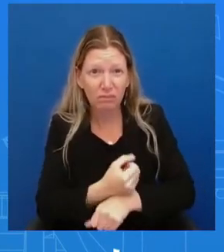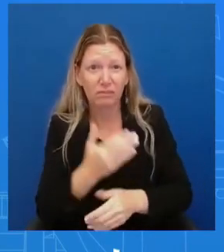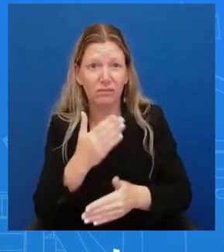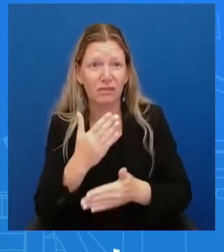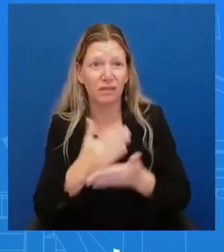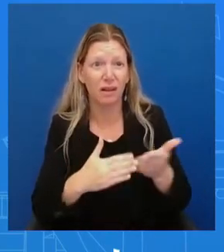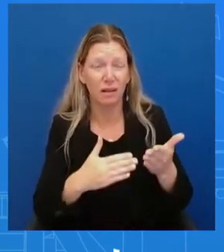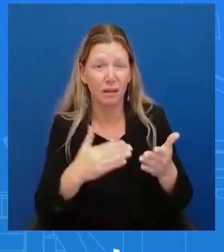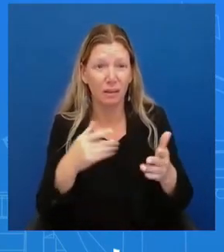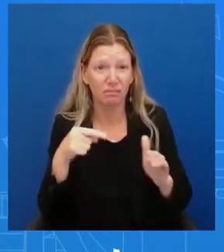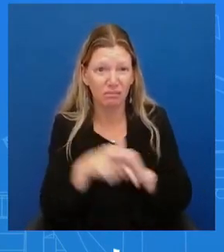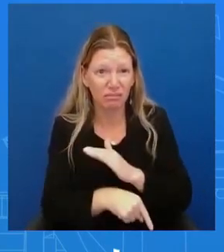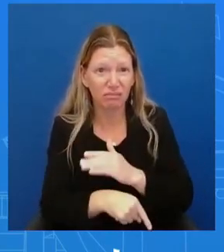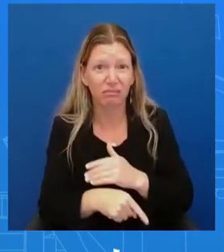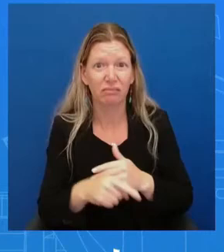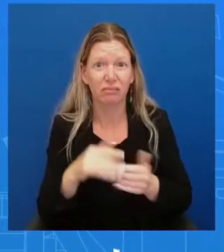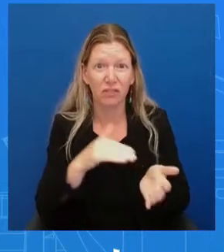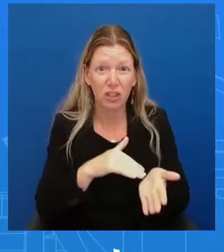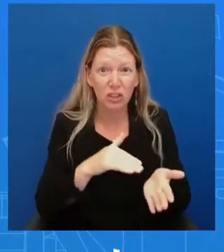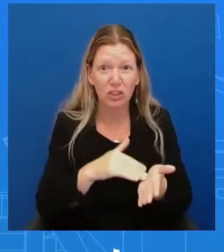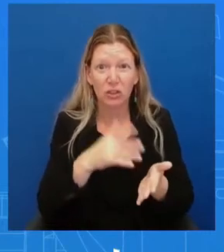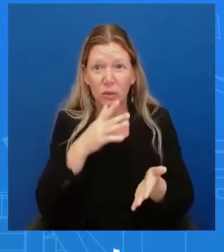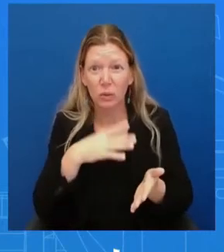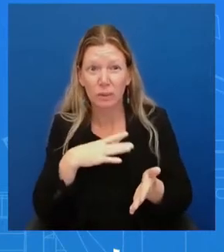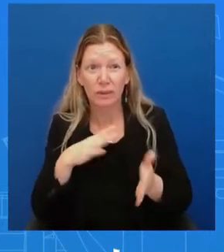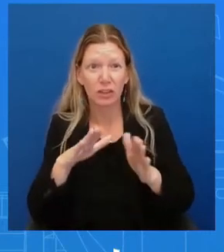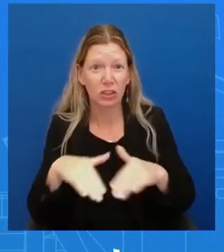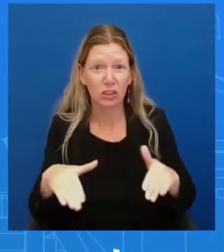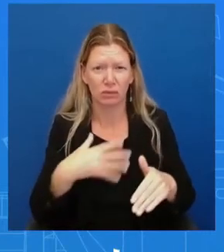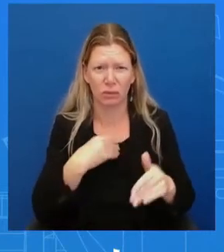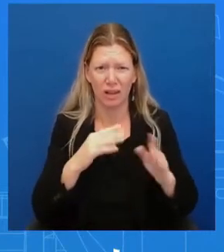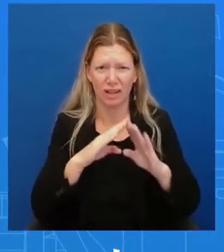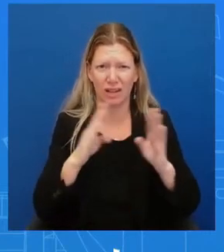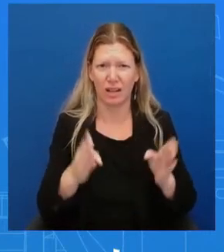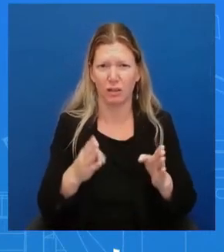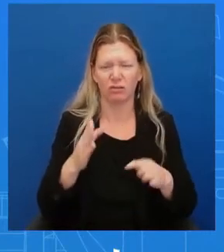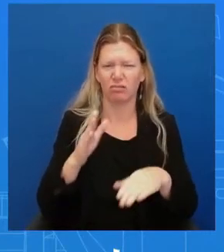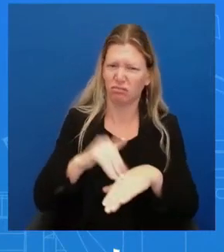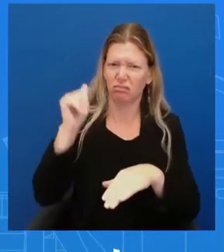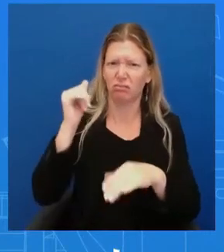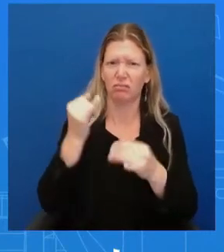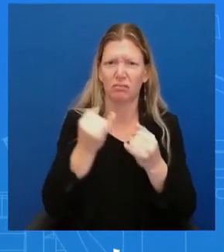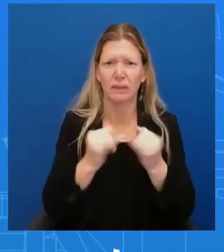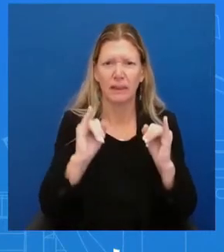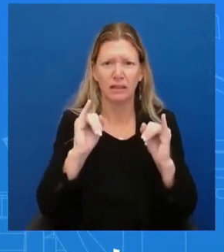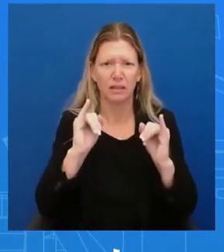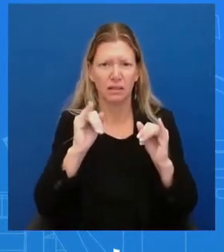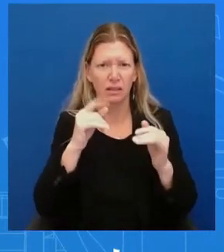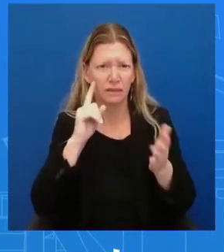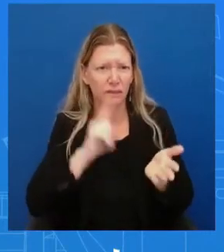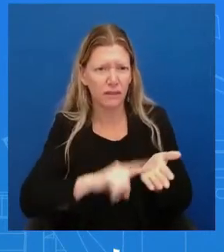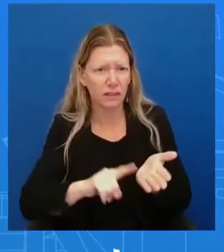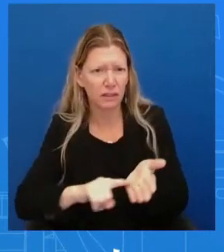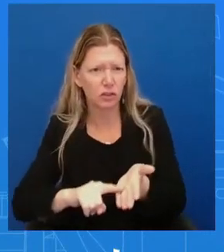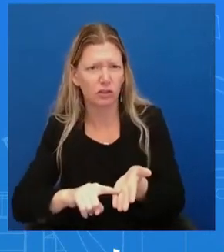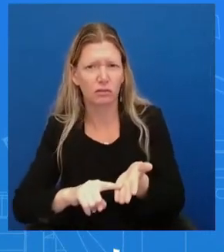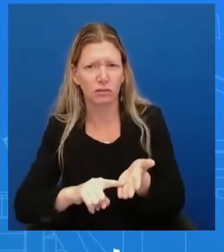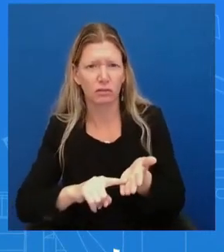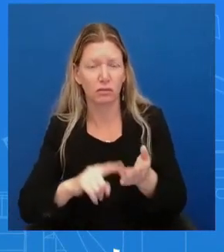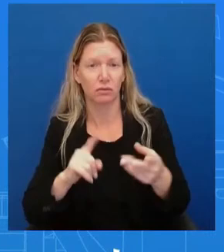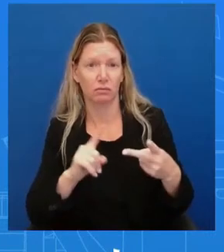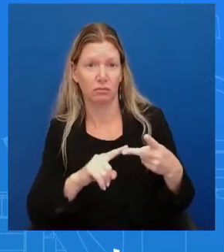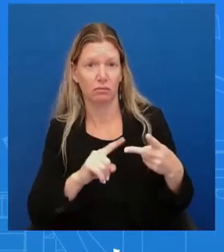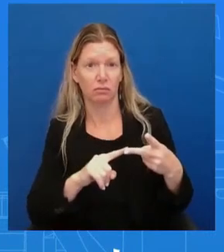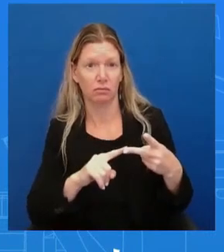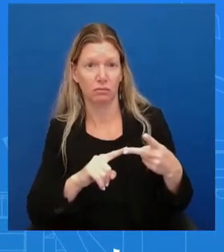investigation? And second, do you believe that Israel is in violation of international law? And just on another topic, the Israeli Knesset, the parliament, just